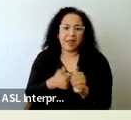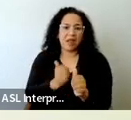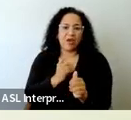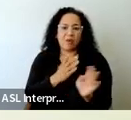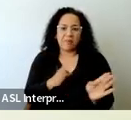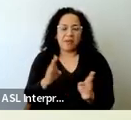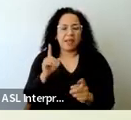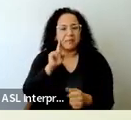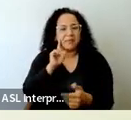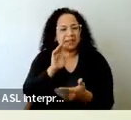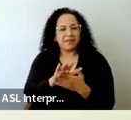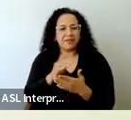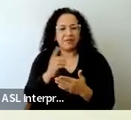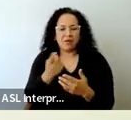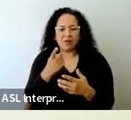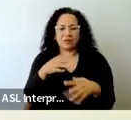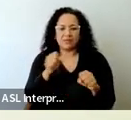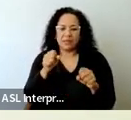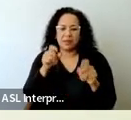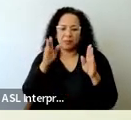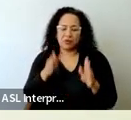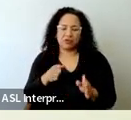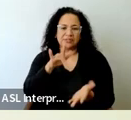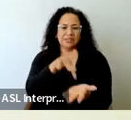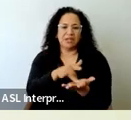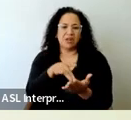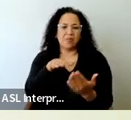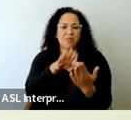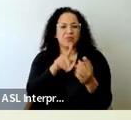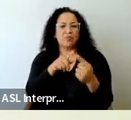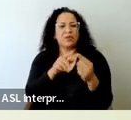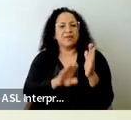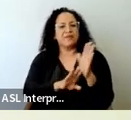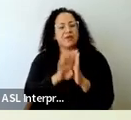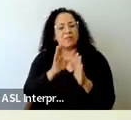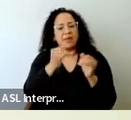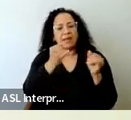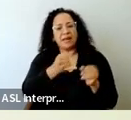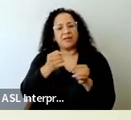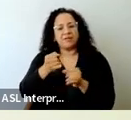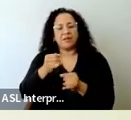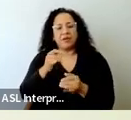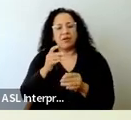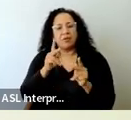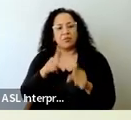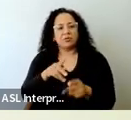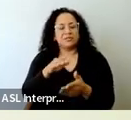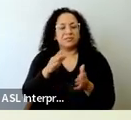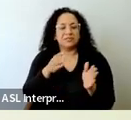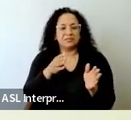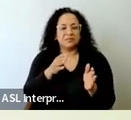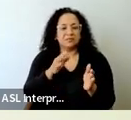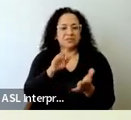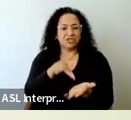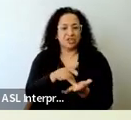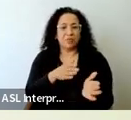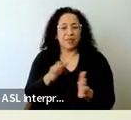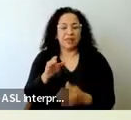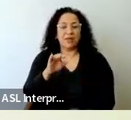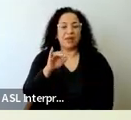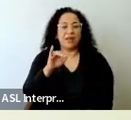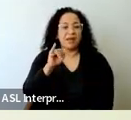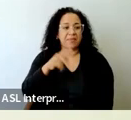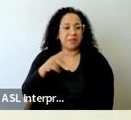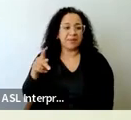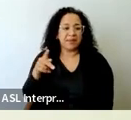we always take a person-centered approach when developing an individual person-centered plan, or IPP, for SDP,